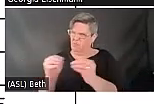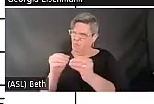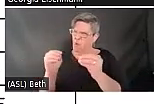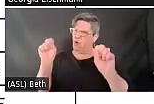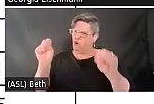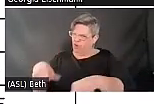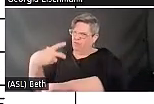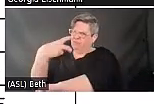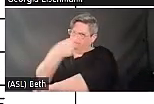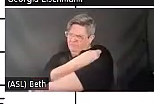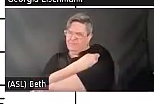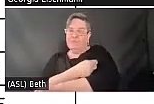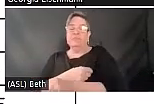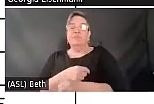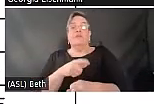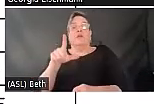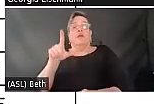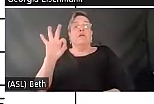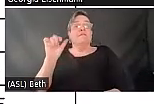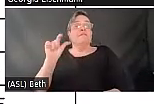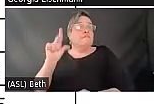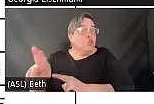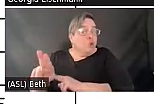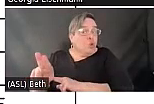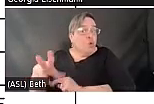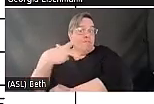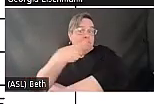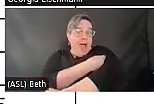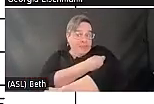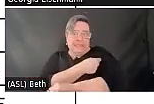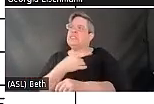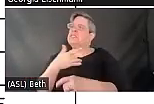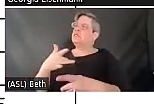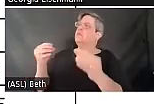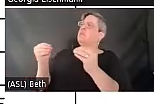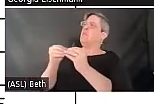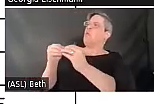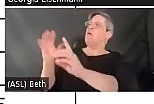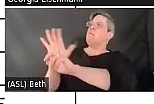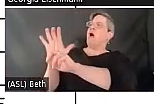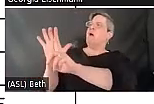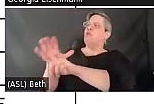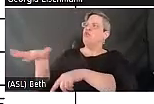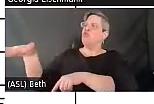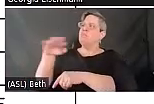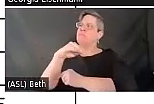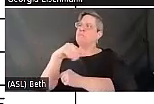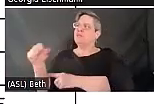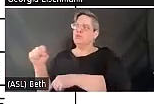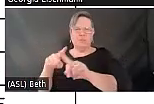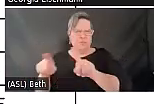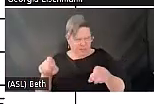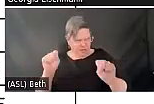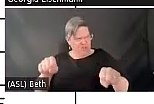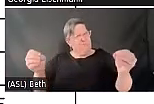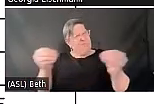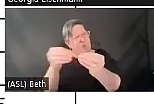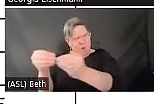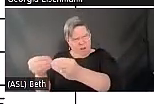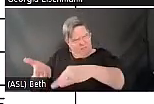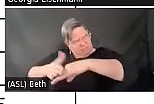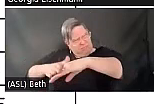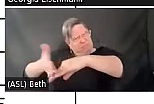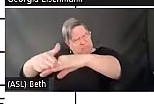at influenza, we tend to do a pretty good job with influenza across the Commonwealth, but still room to grow there and